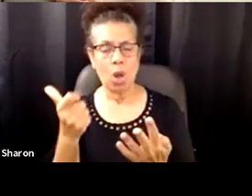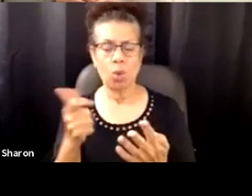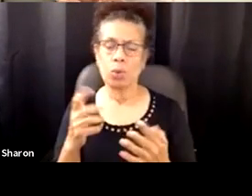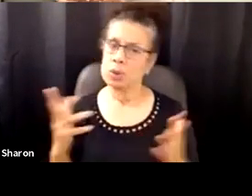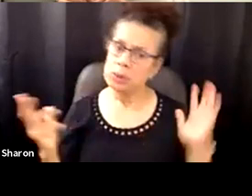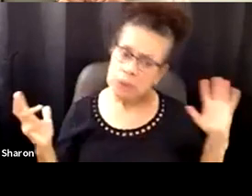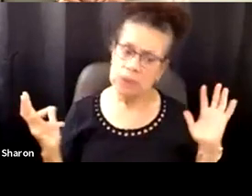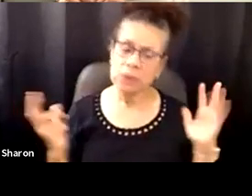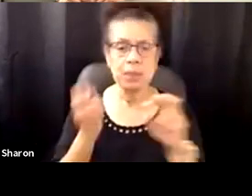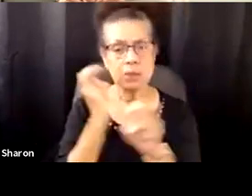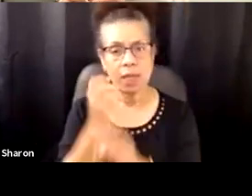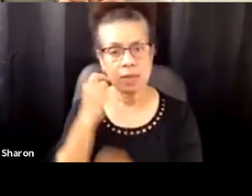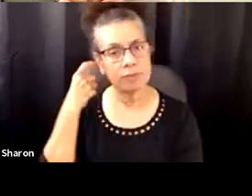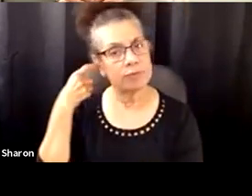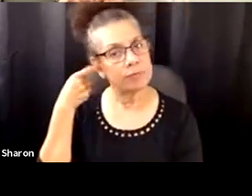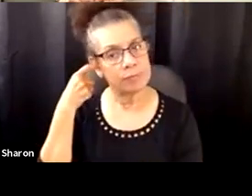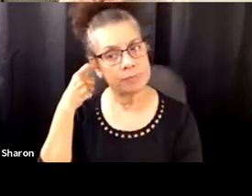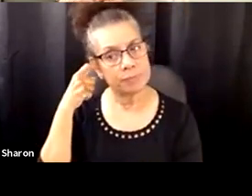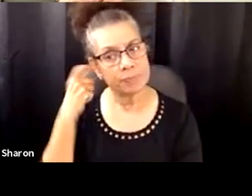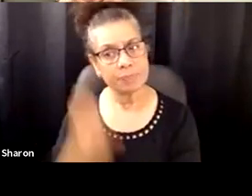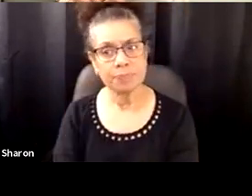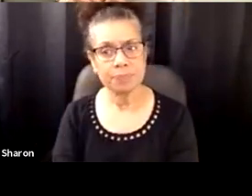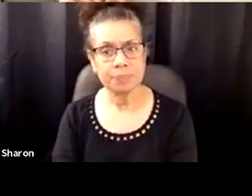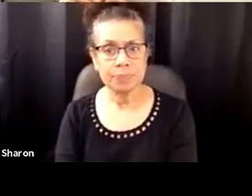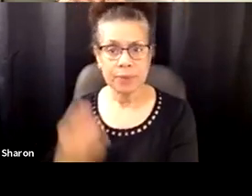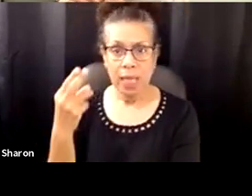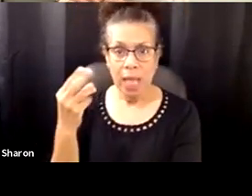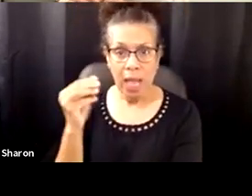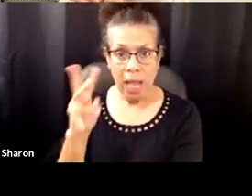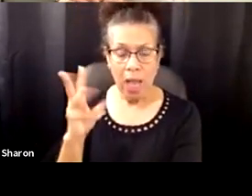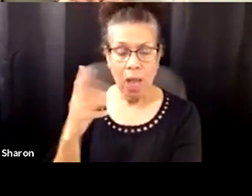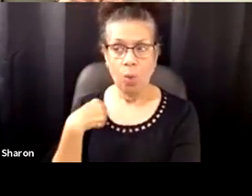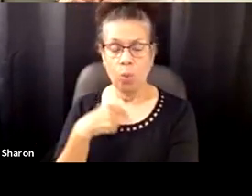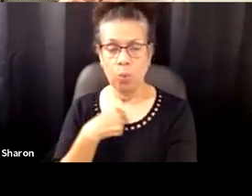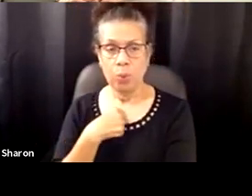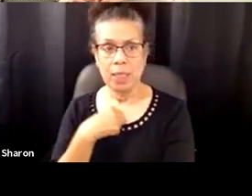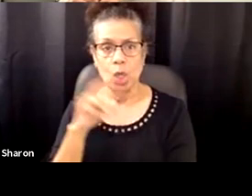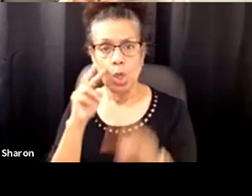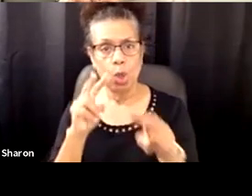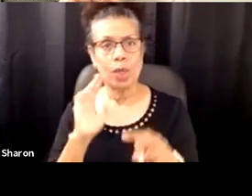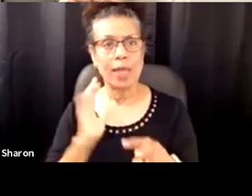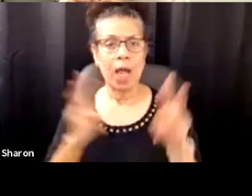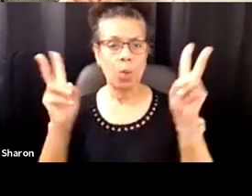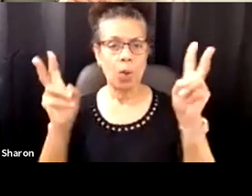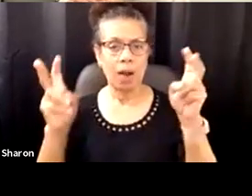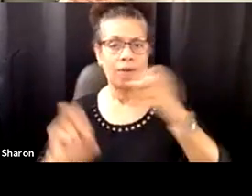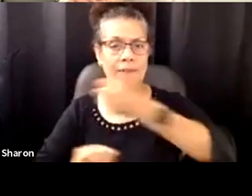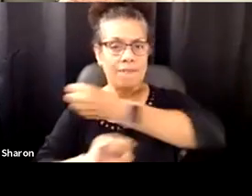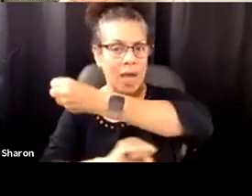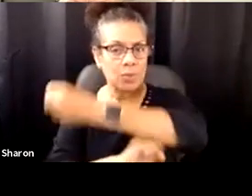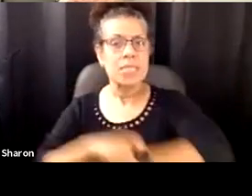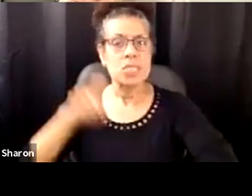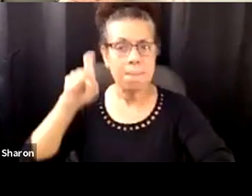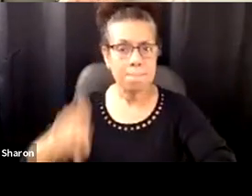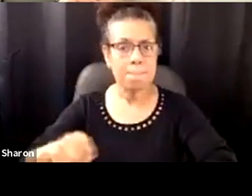years so how we approach our foundational budgets for schools in the future